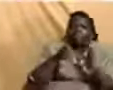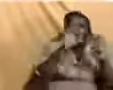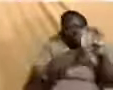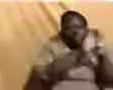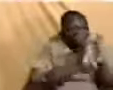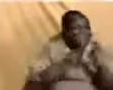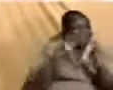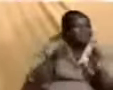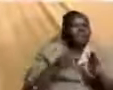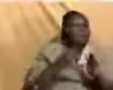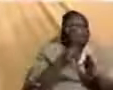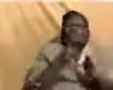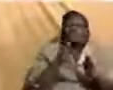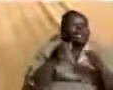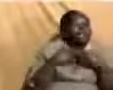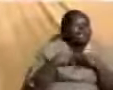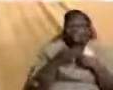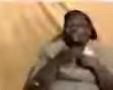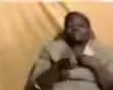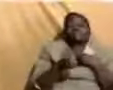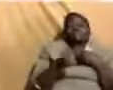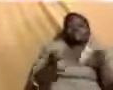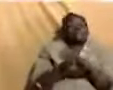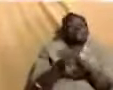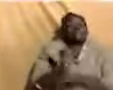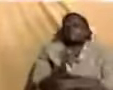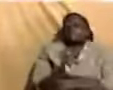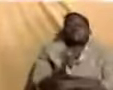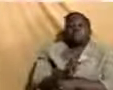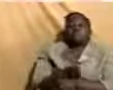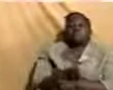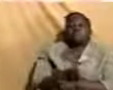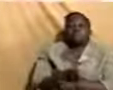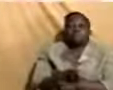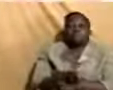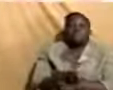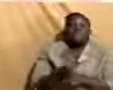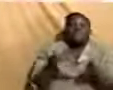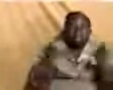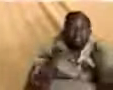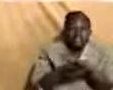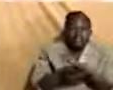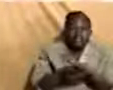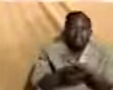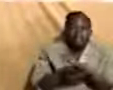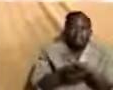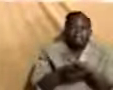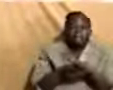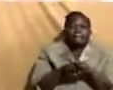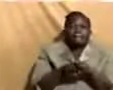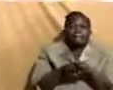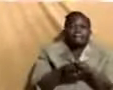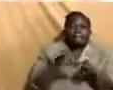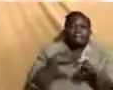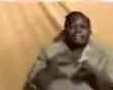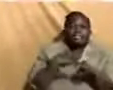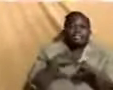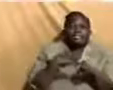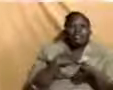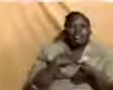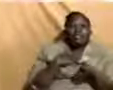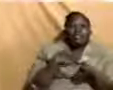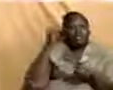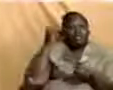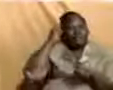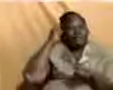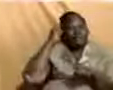not allow yourself to be misled on that particular path they're trying to lead us. In fact, they're calling upon the case, the Bellevue